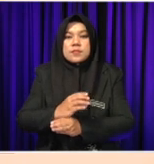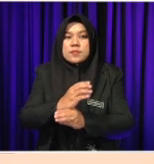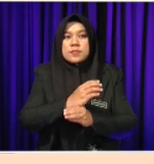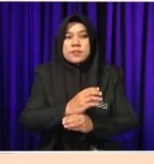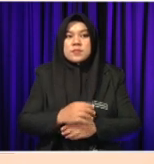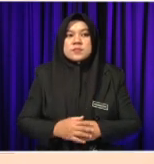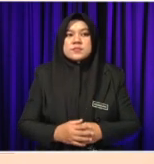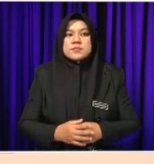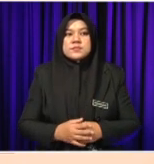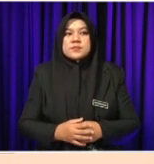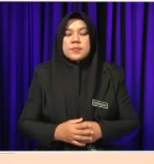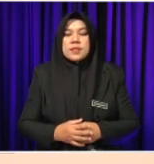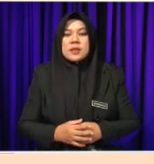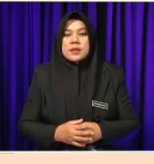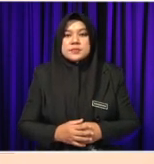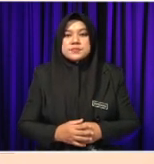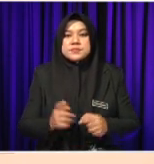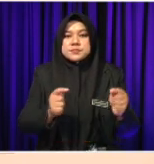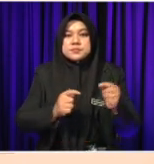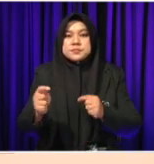treat the earth